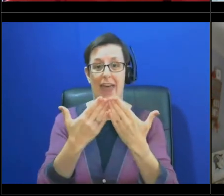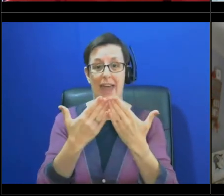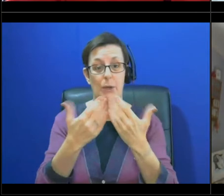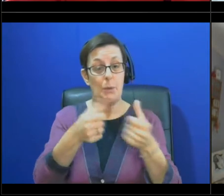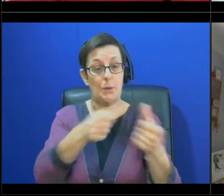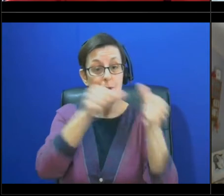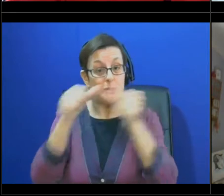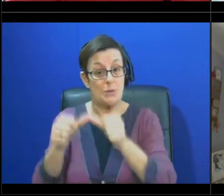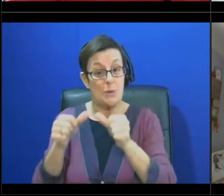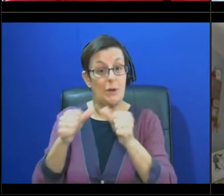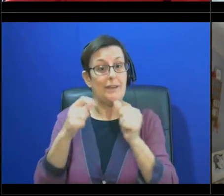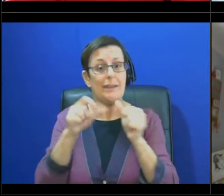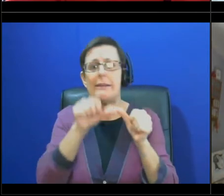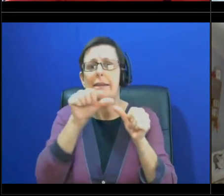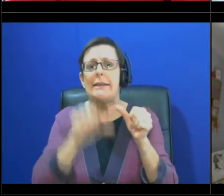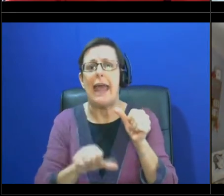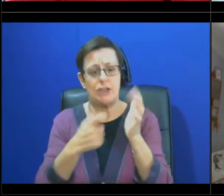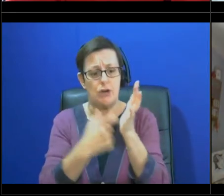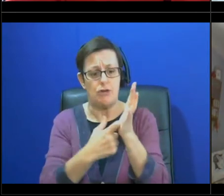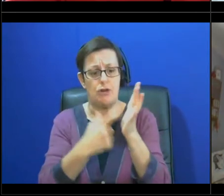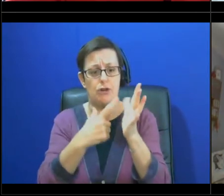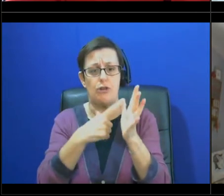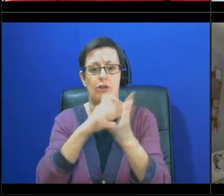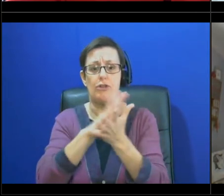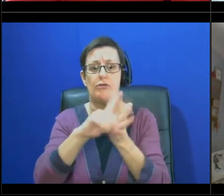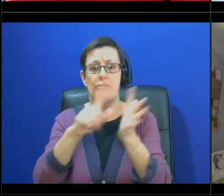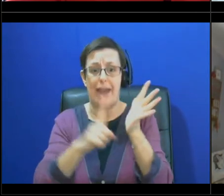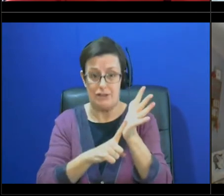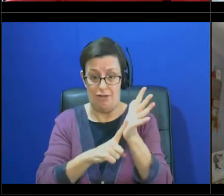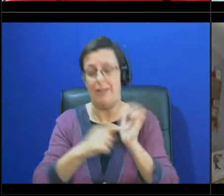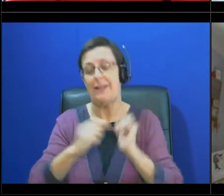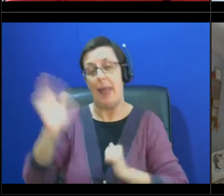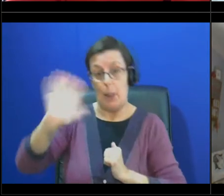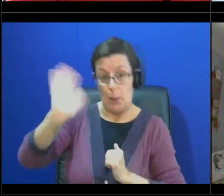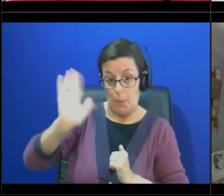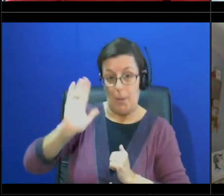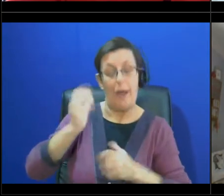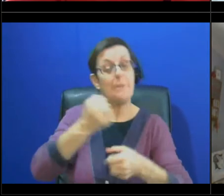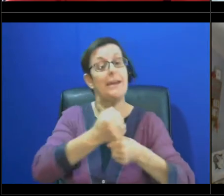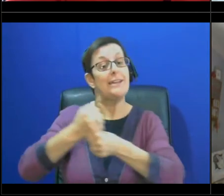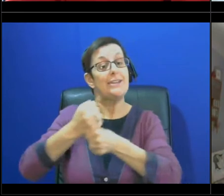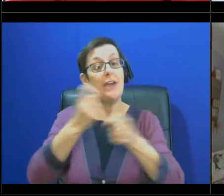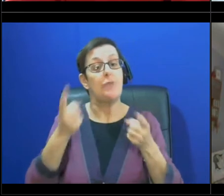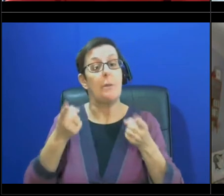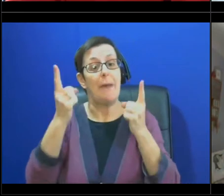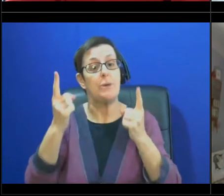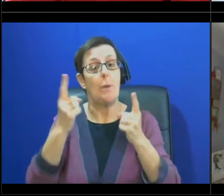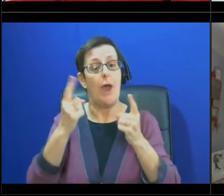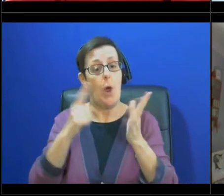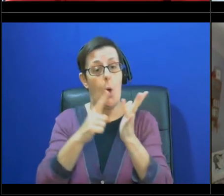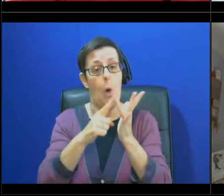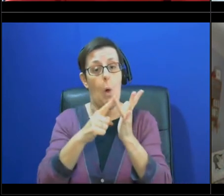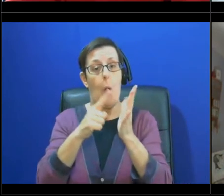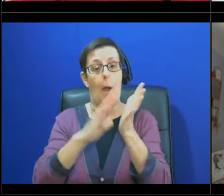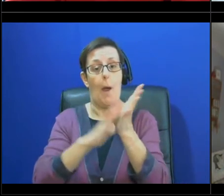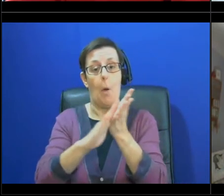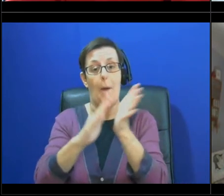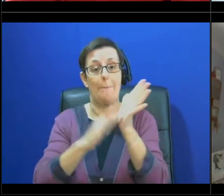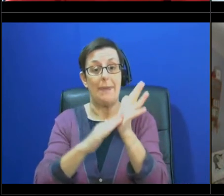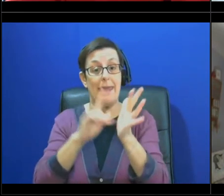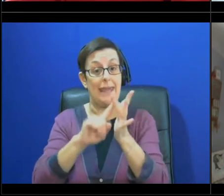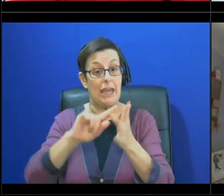to Rachel. Hi, I'm Rachel Wollfson. I'm the General Manager at the OHMI Trust. We are a